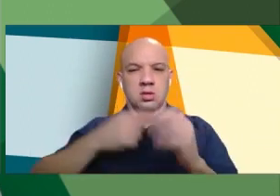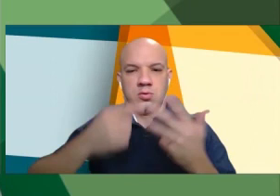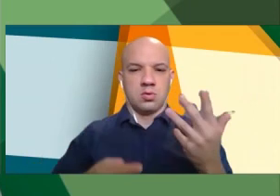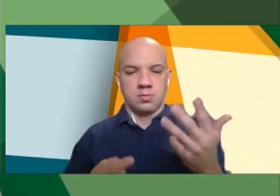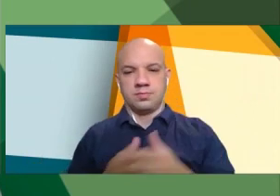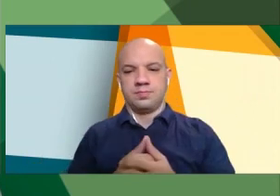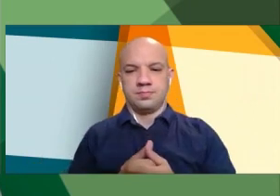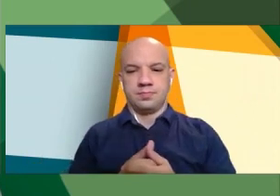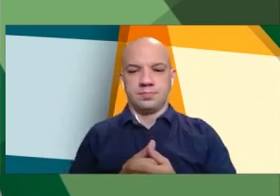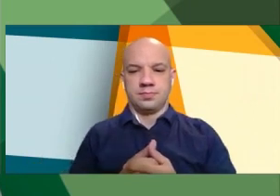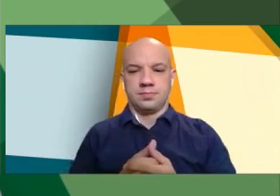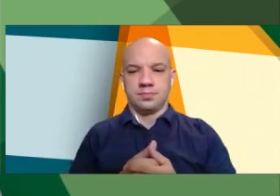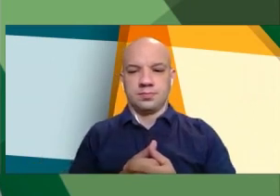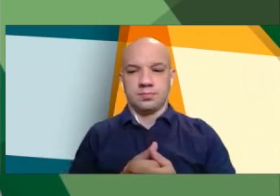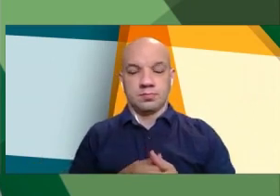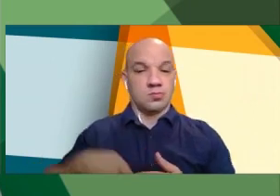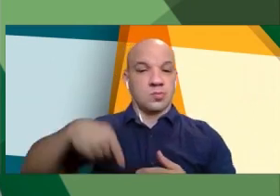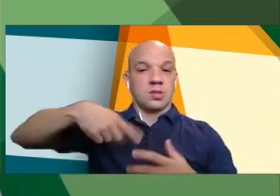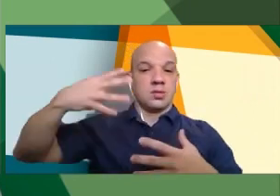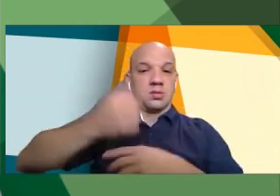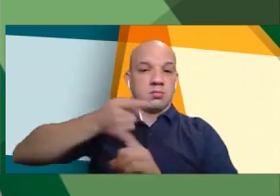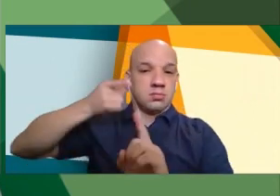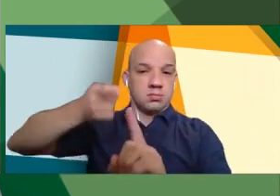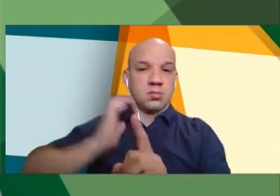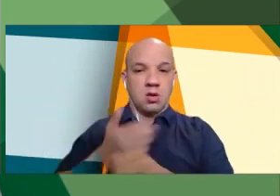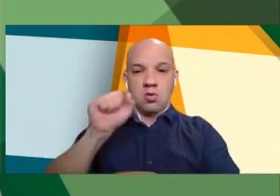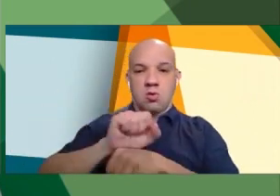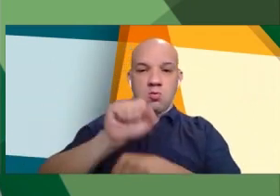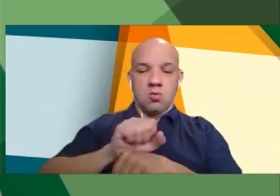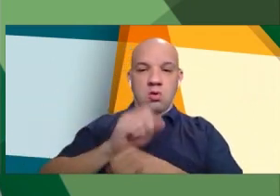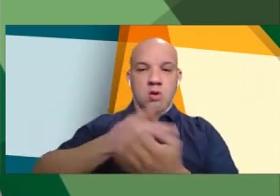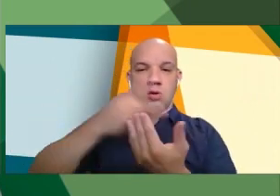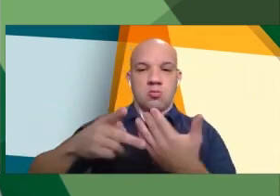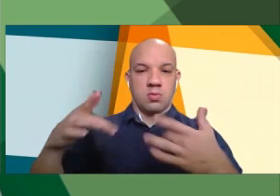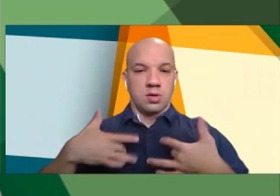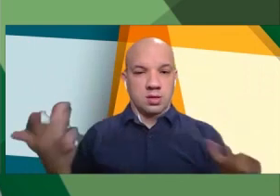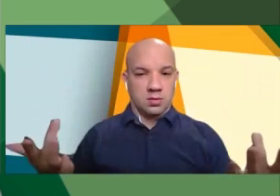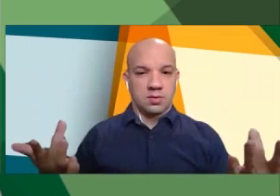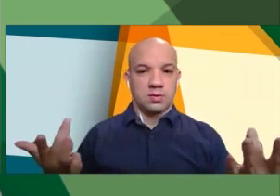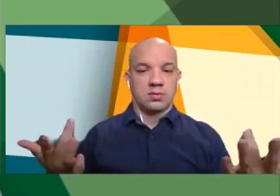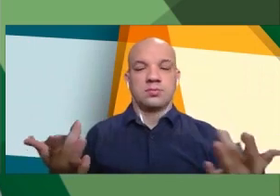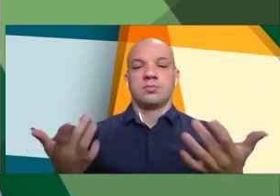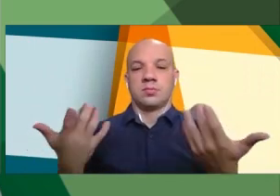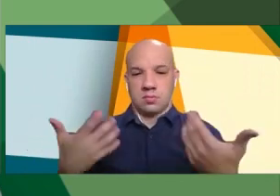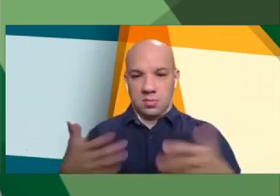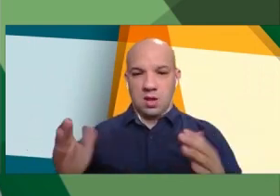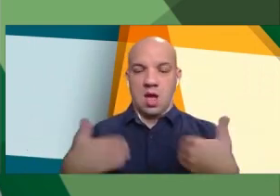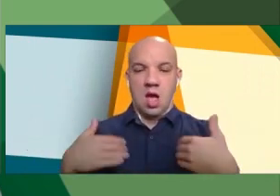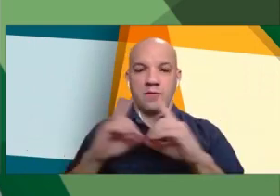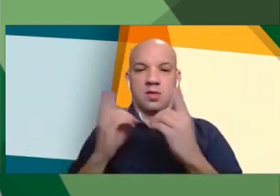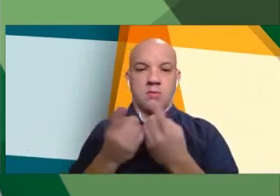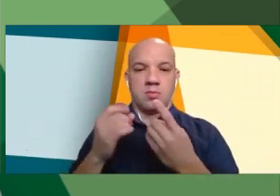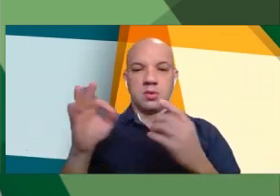This is a recap on our program activities. We have, as Vivienda, we have